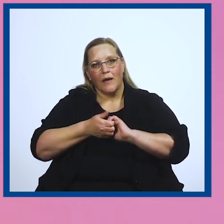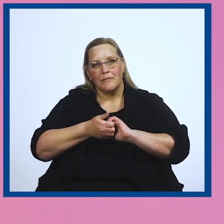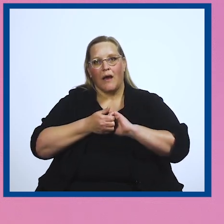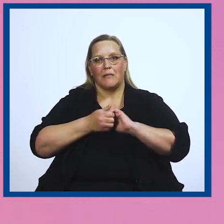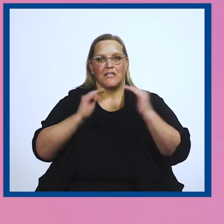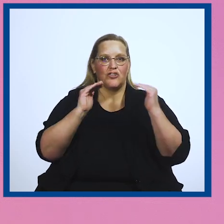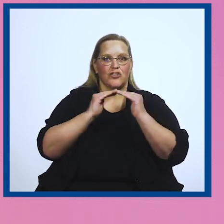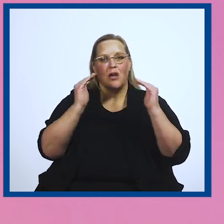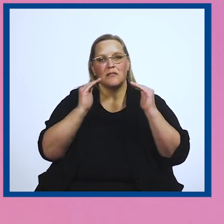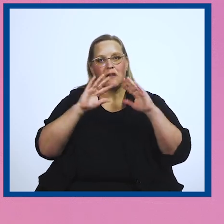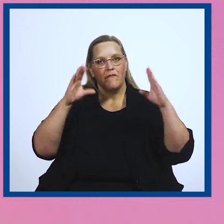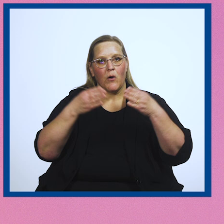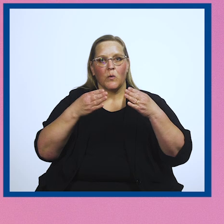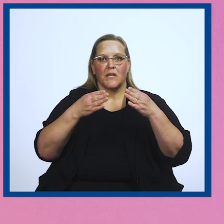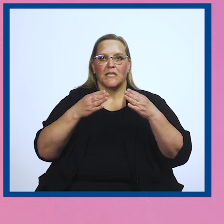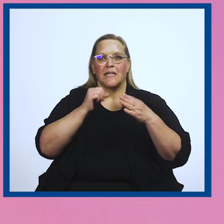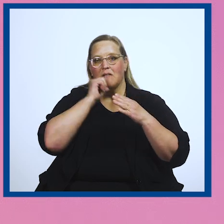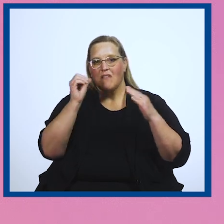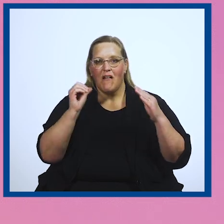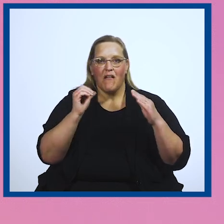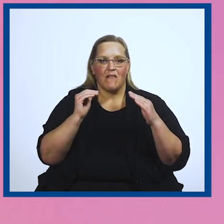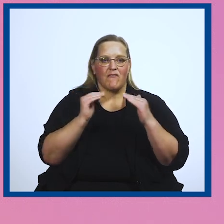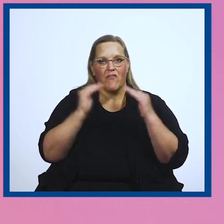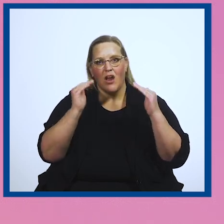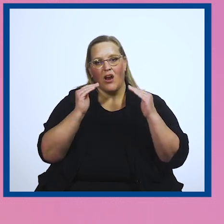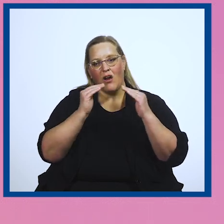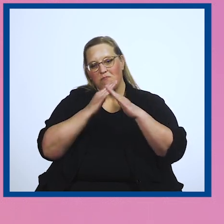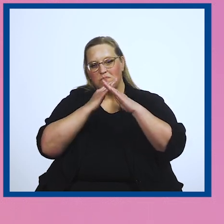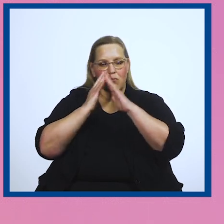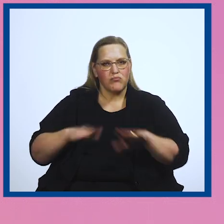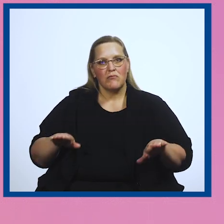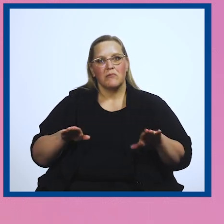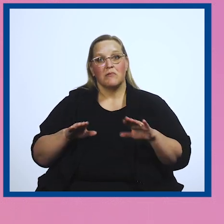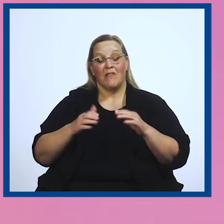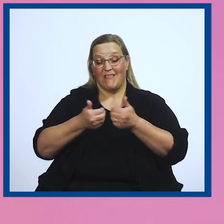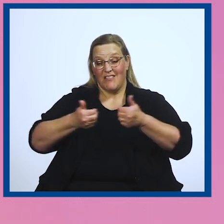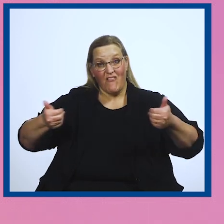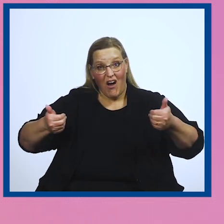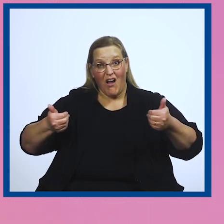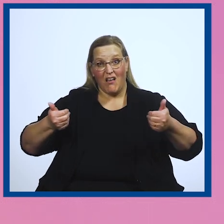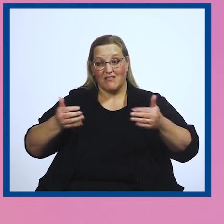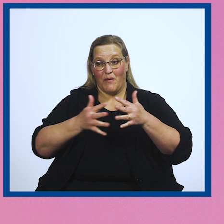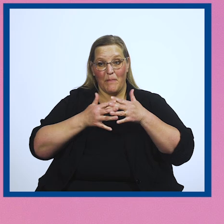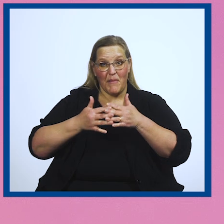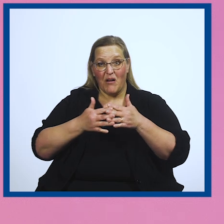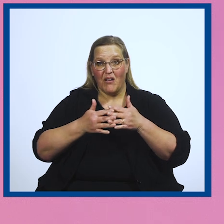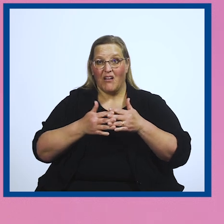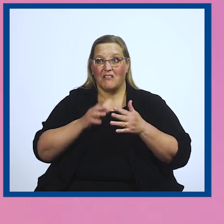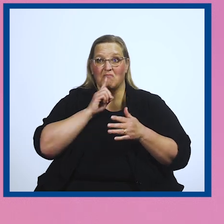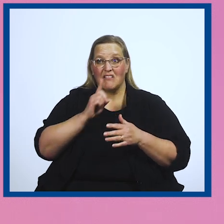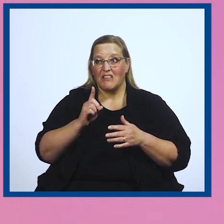justice-oriented, breaking down the walls of injustice and racial barriers, economic barriers, and the divides that have caused America to be